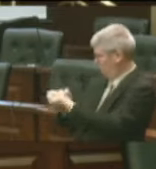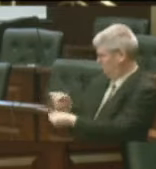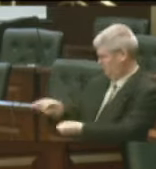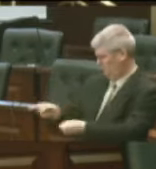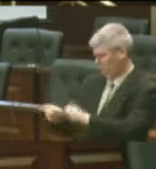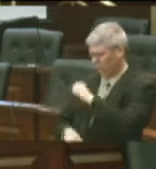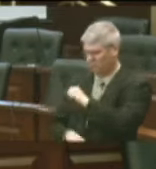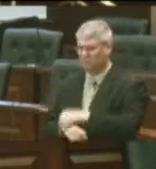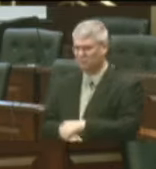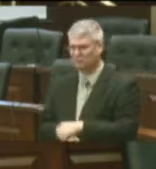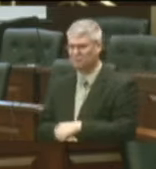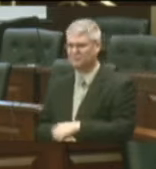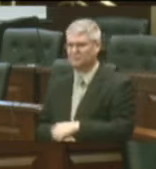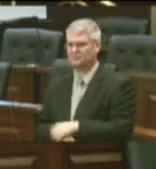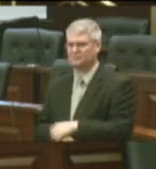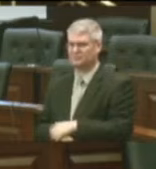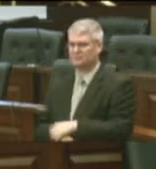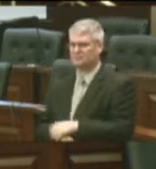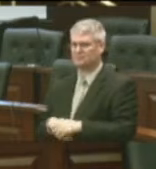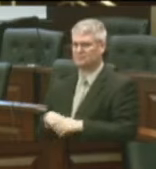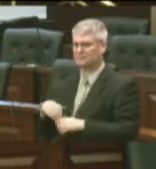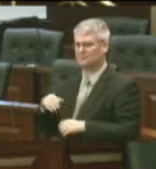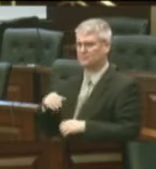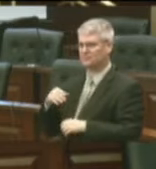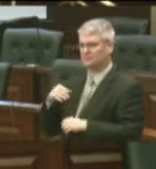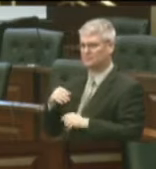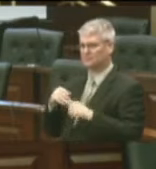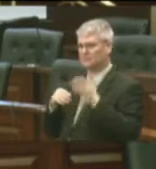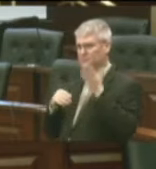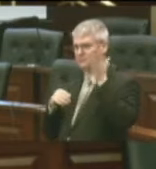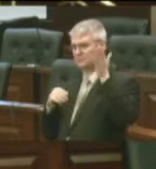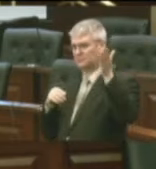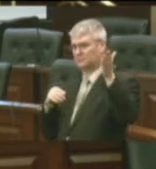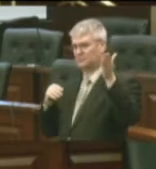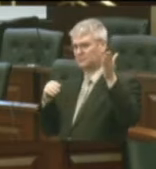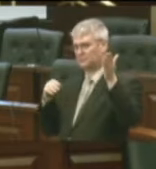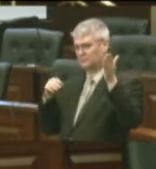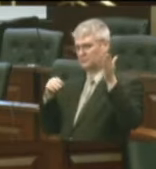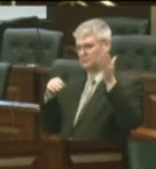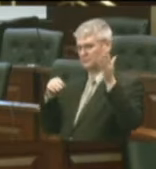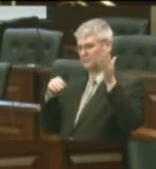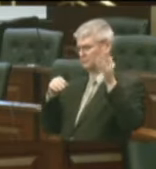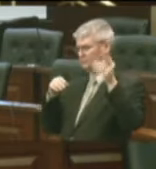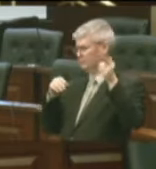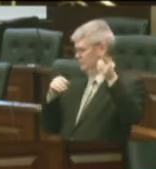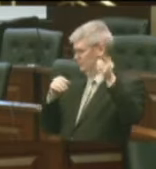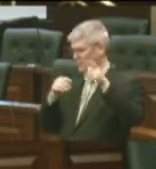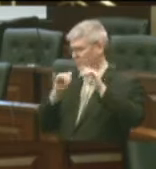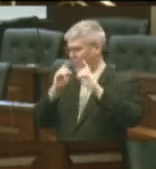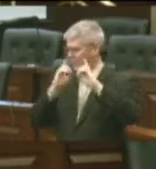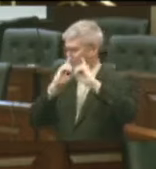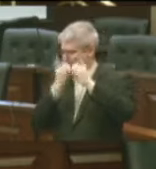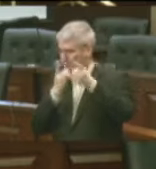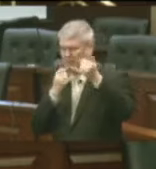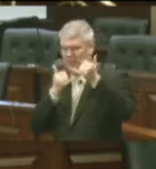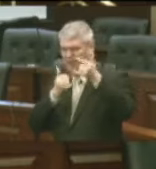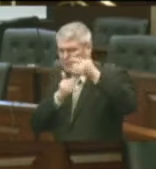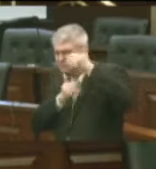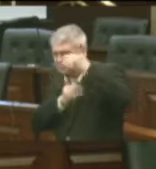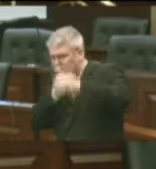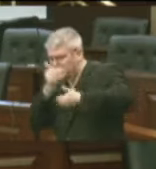Debbie can come up and knock the rough edges of what we're saying, but we're trying to address the people that are most aggrieved, the people that are having the